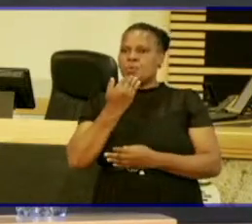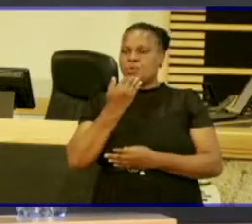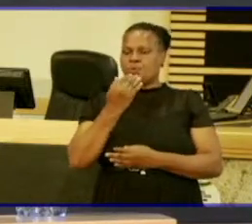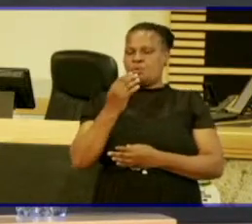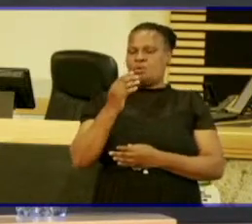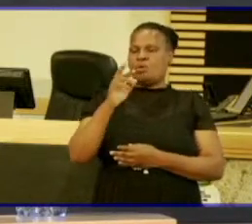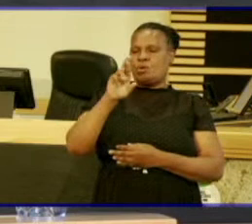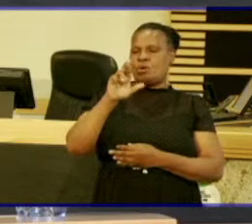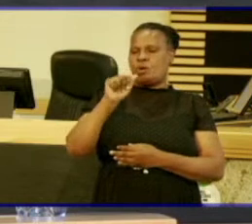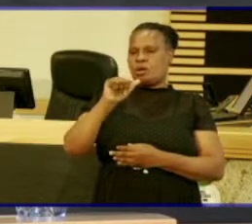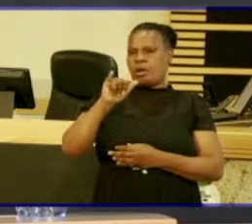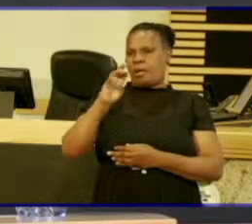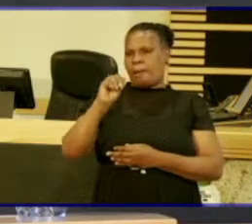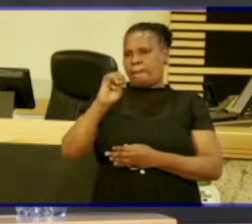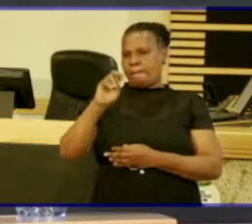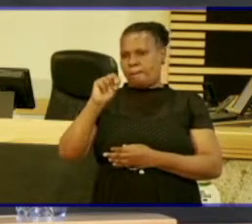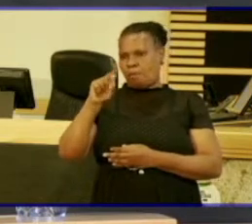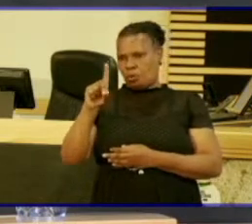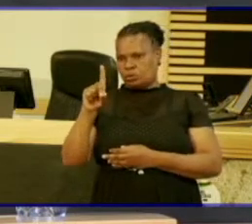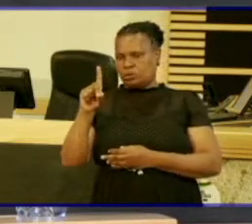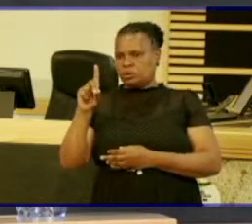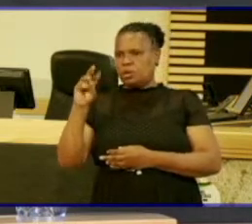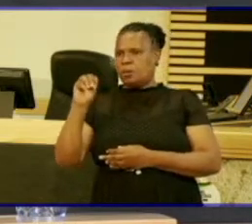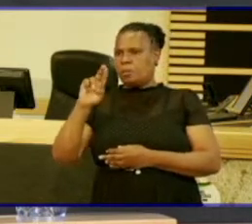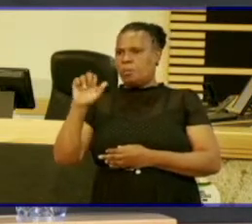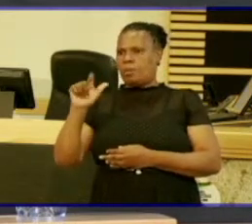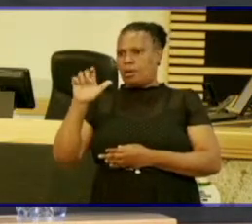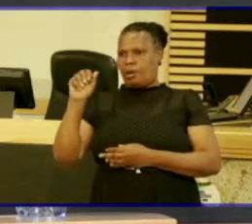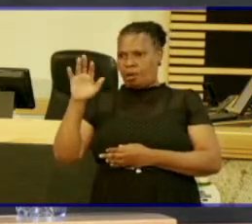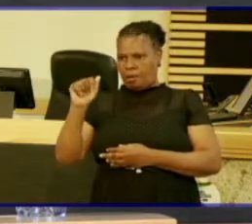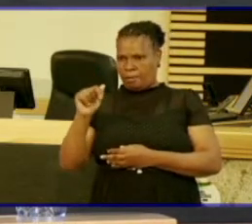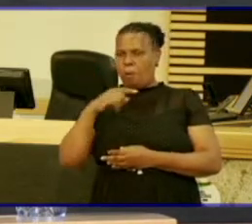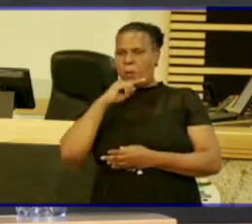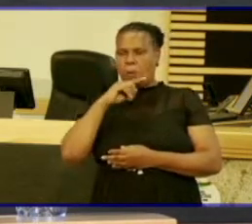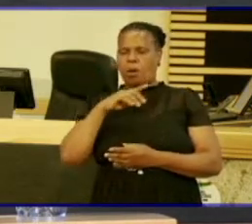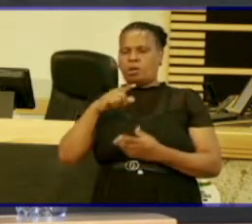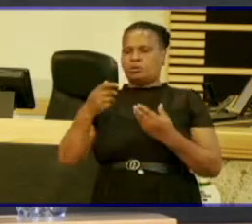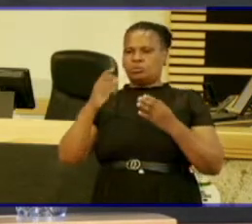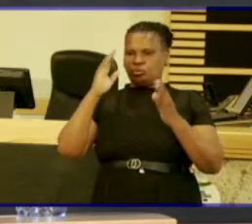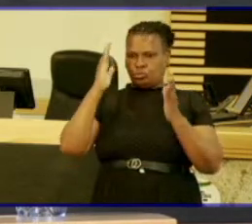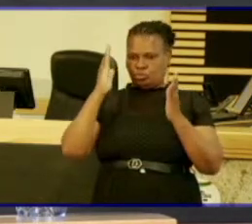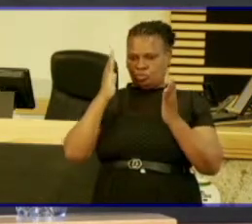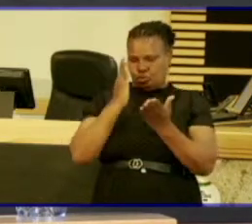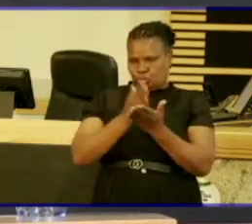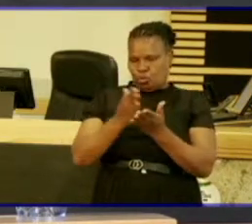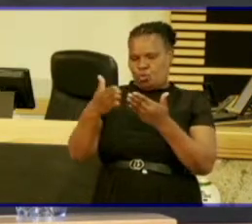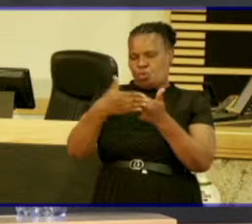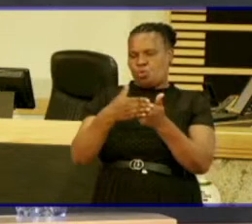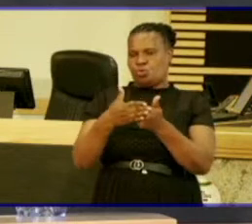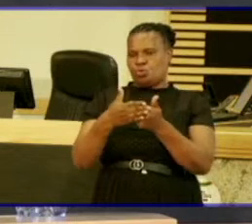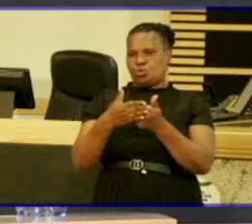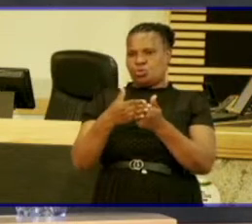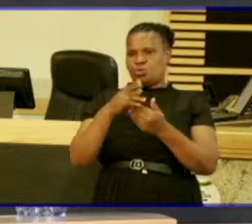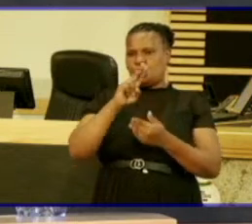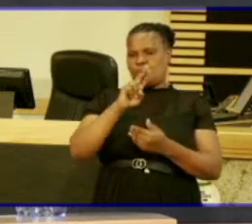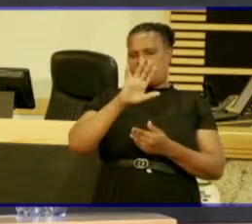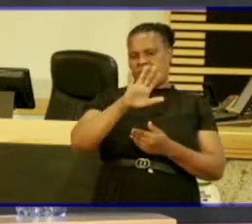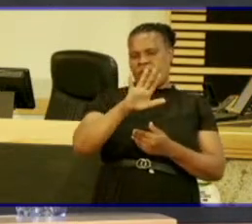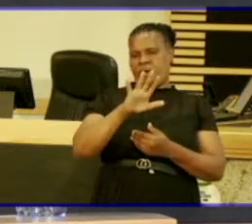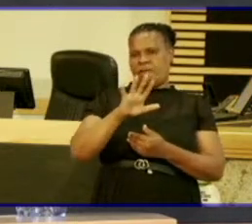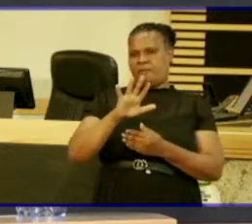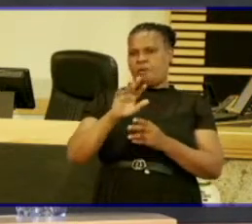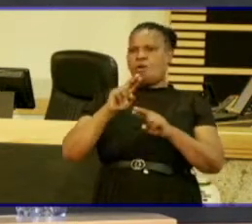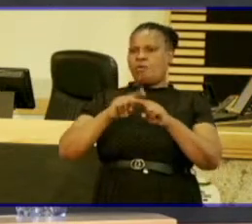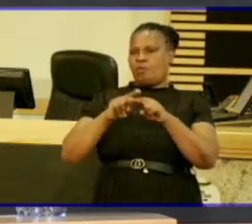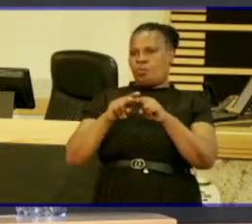Mhlaba, which will be officially closed on the 26th of February. Into esifuna